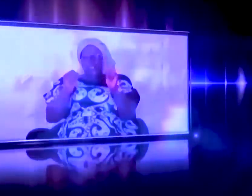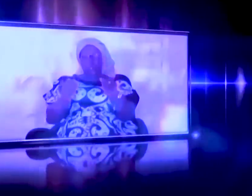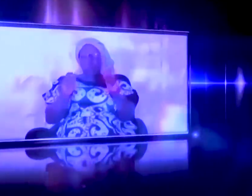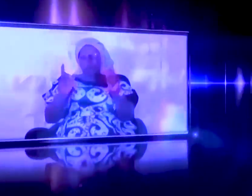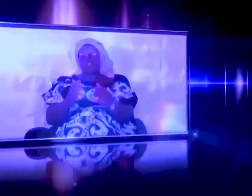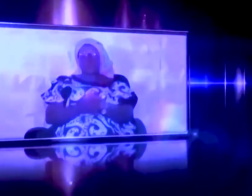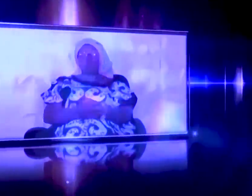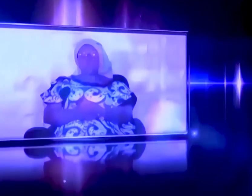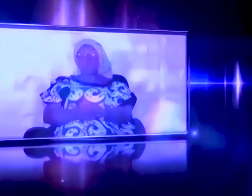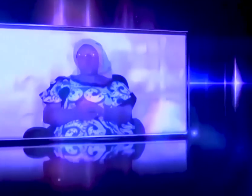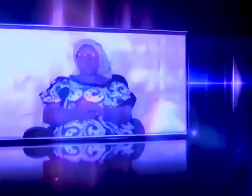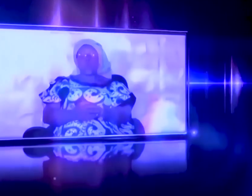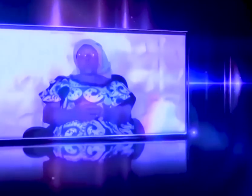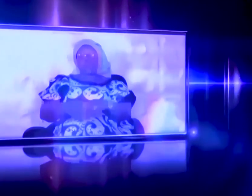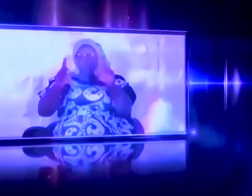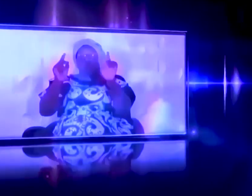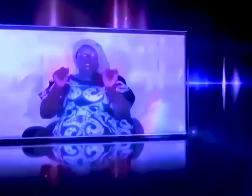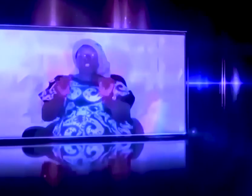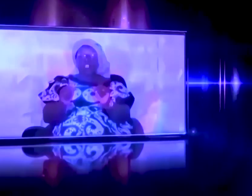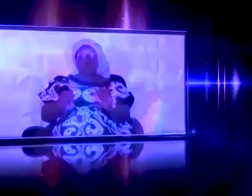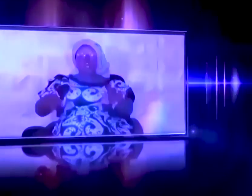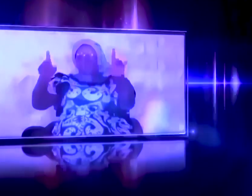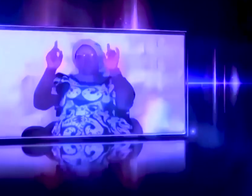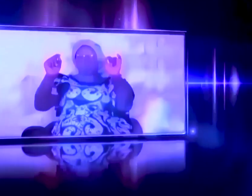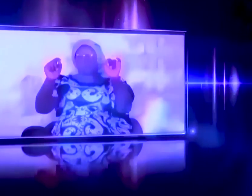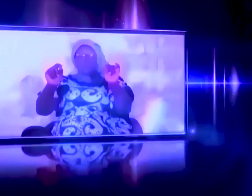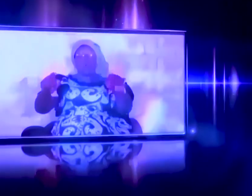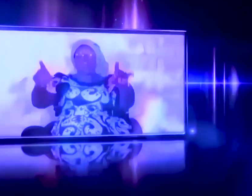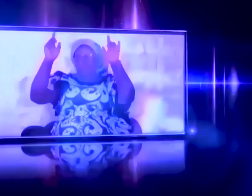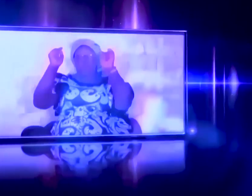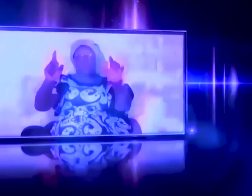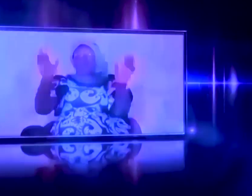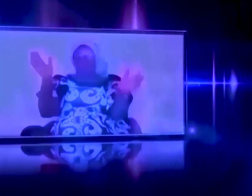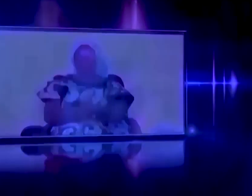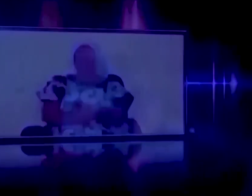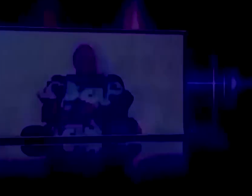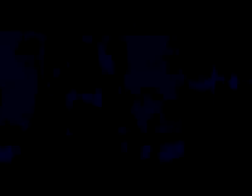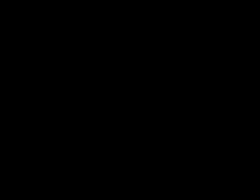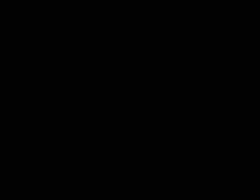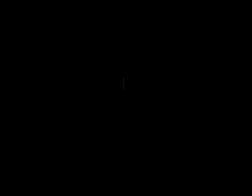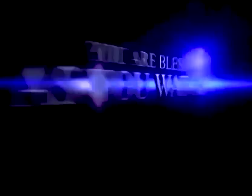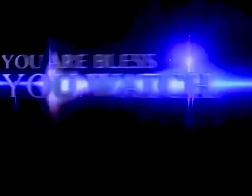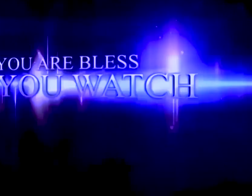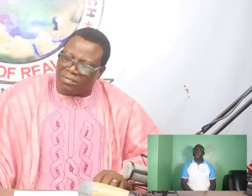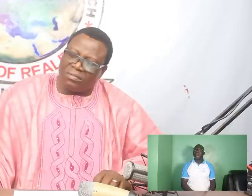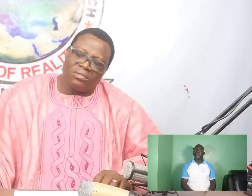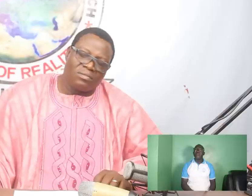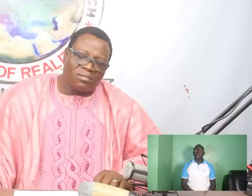fun gbogbo eda to wo mi to de ngbo mi lowo lowo loruko Jesu olorun olubuku o ya ko buku fun o